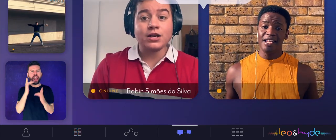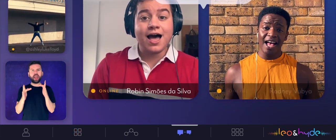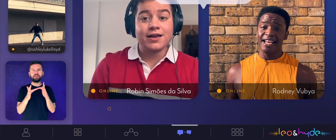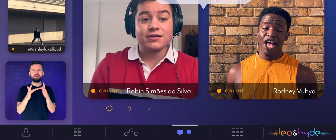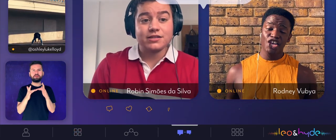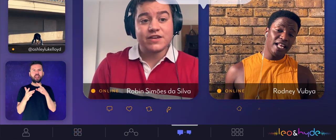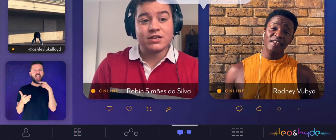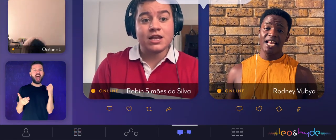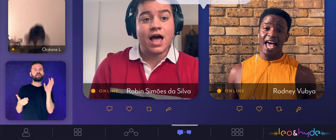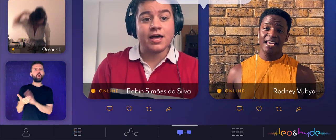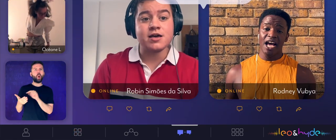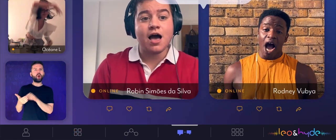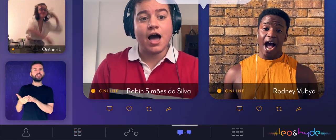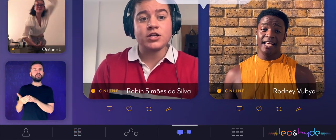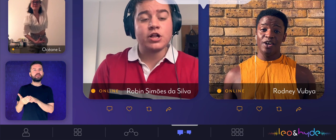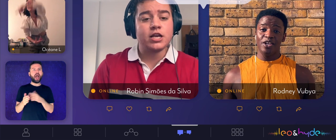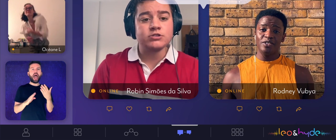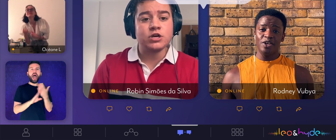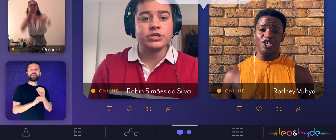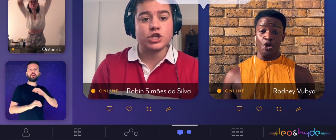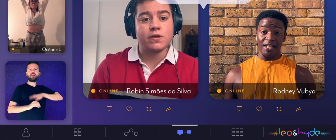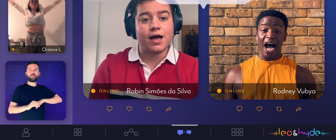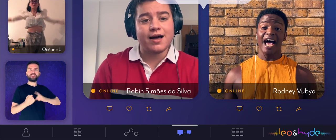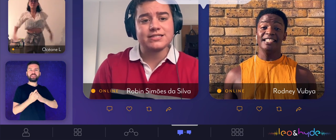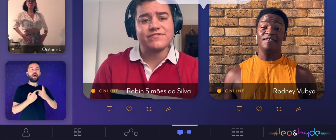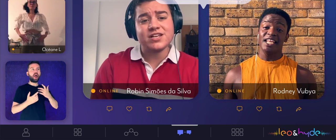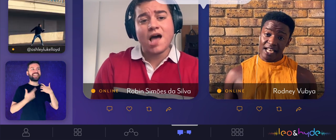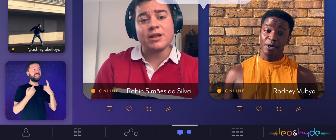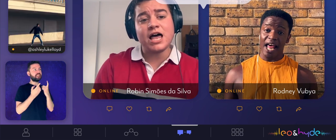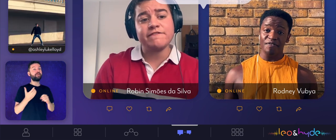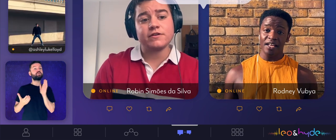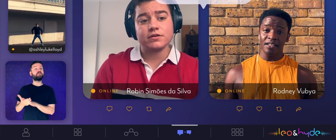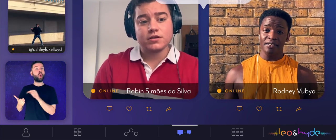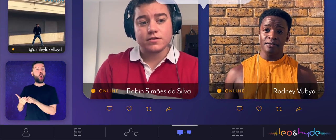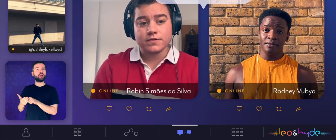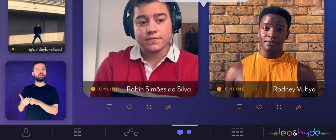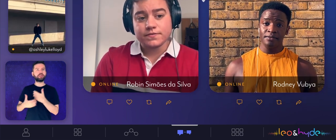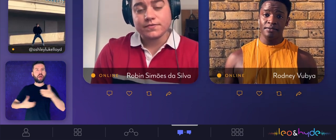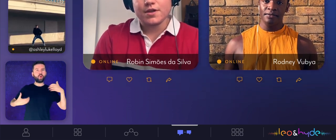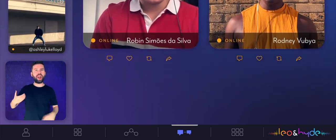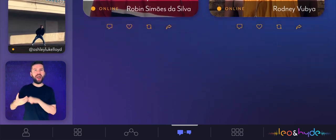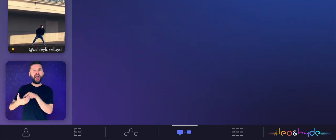yeah. Online, you're living a lie, hiding all your loves and only showing the highs, living a double life.